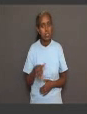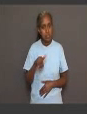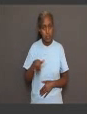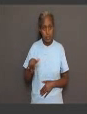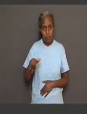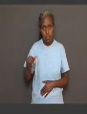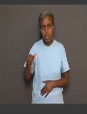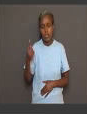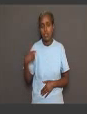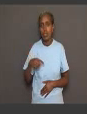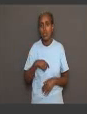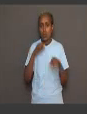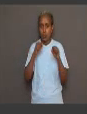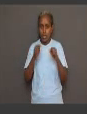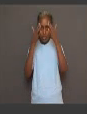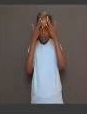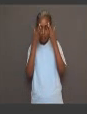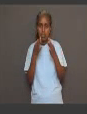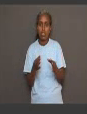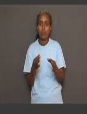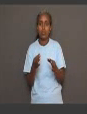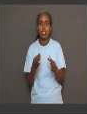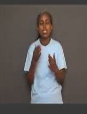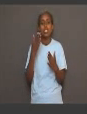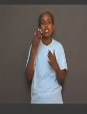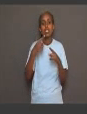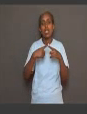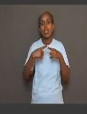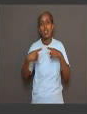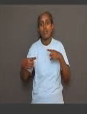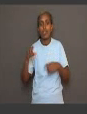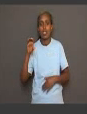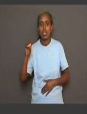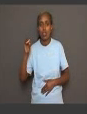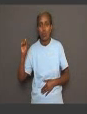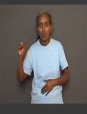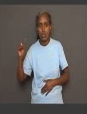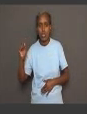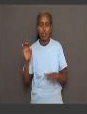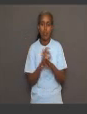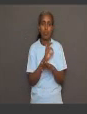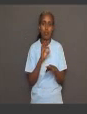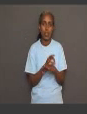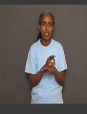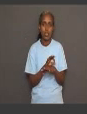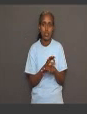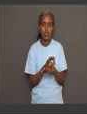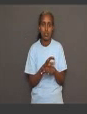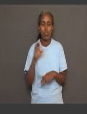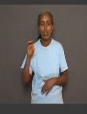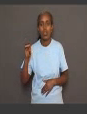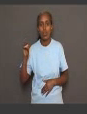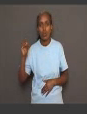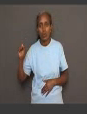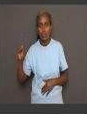Similarly, we can determine that the inverse cosine function of